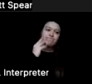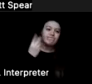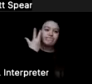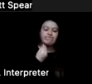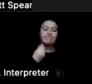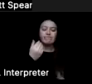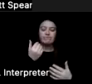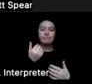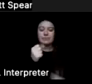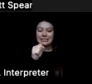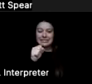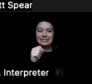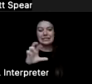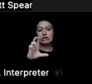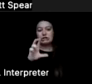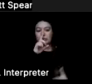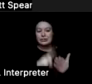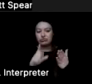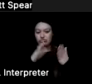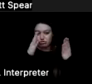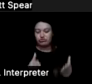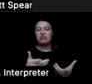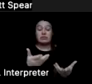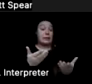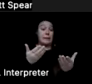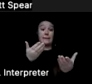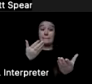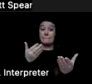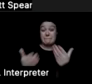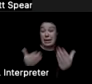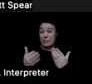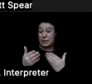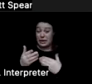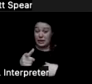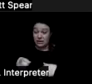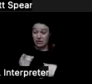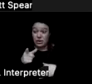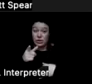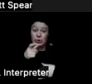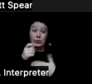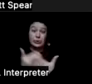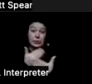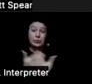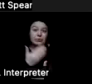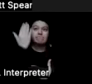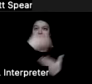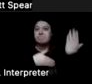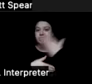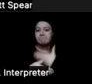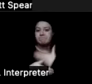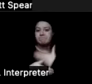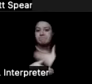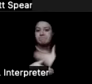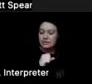be understood or obvious at all to new researchers. And so a lot of the tools that we'll discuss today are around making